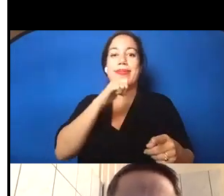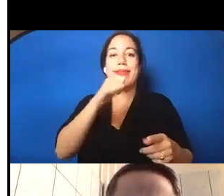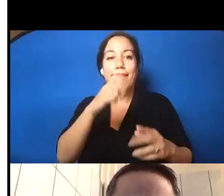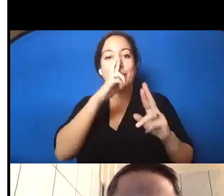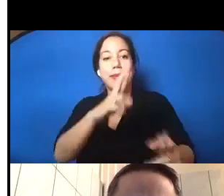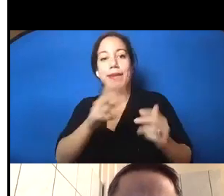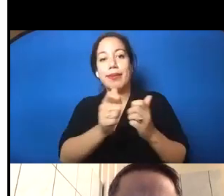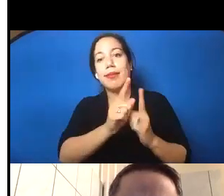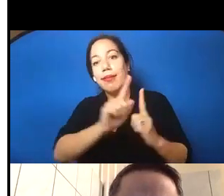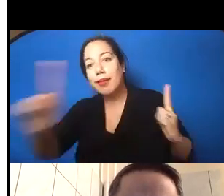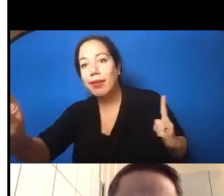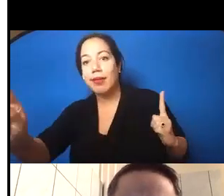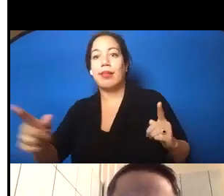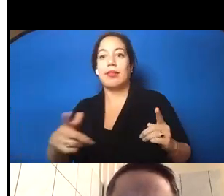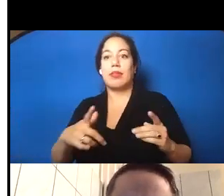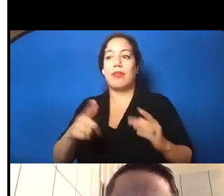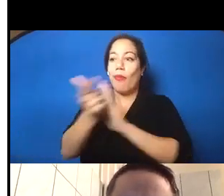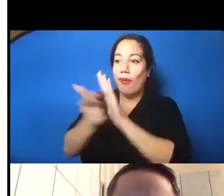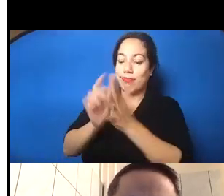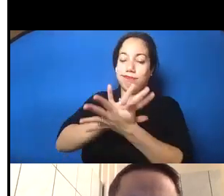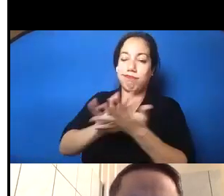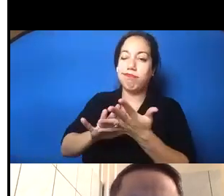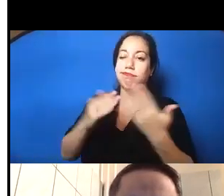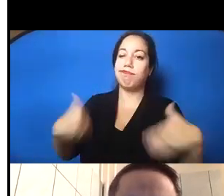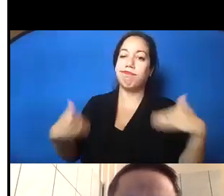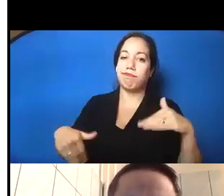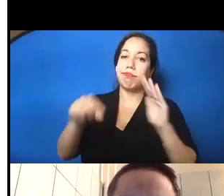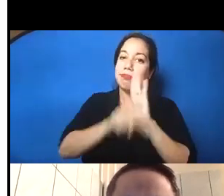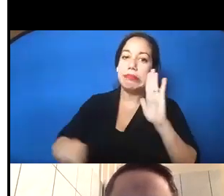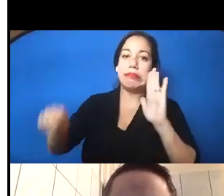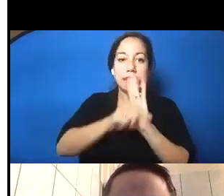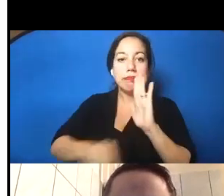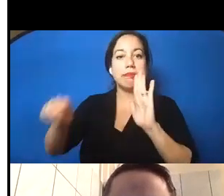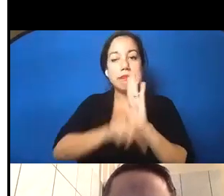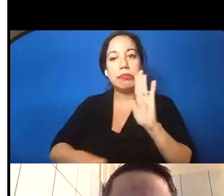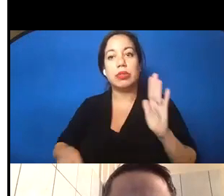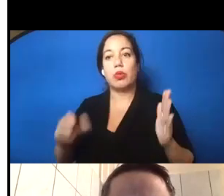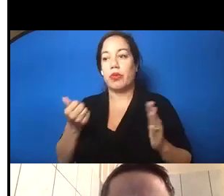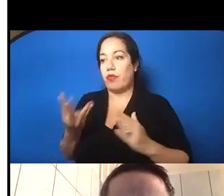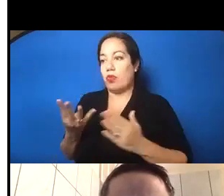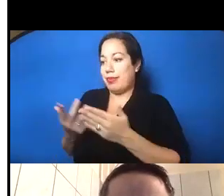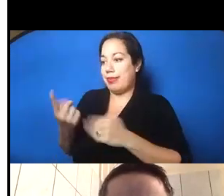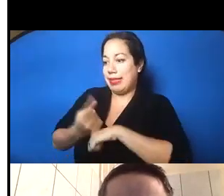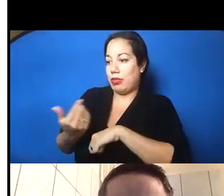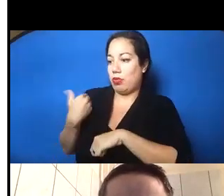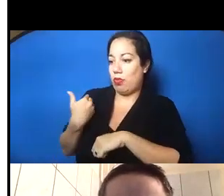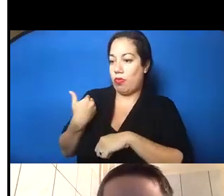distancing legislation and so on. The president of Romania a couple of days ago has had a very